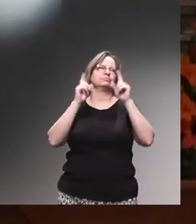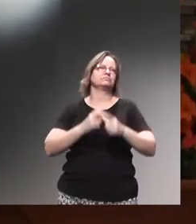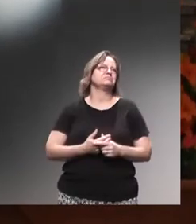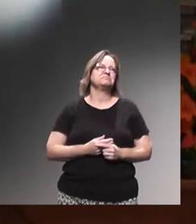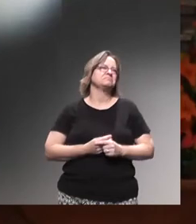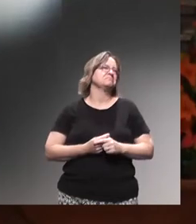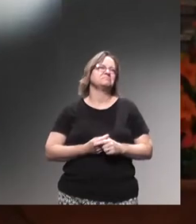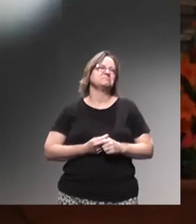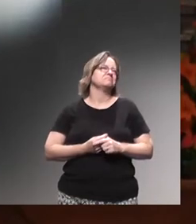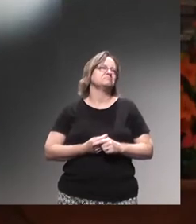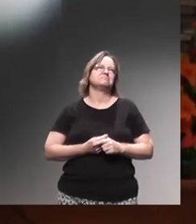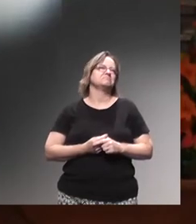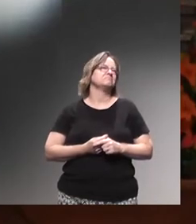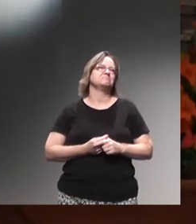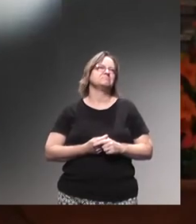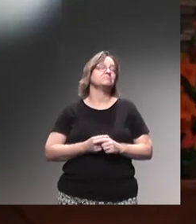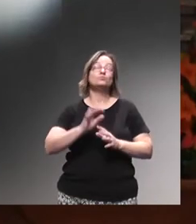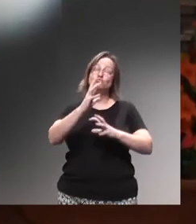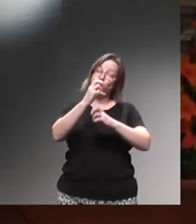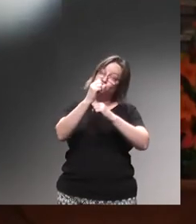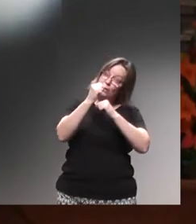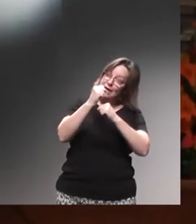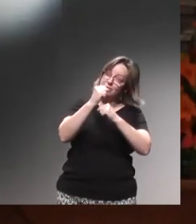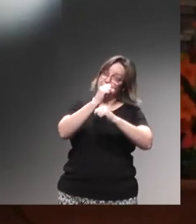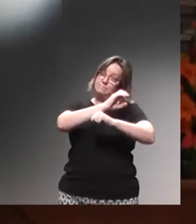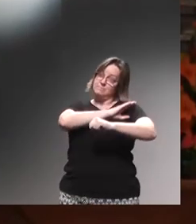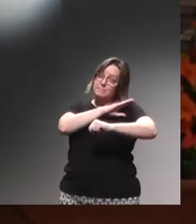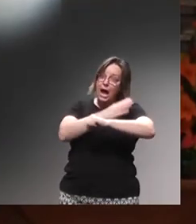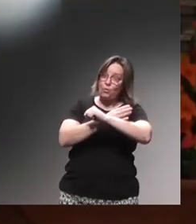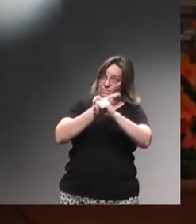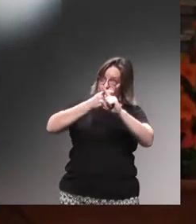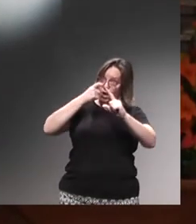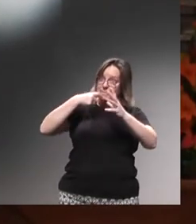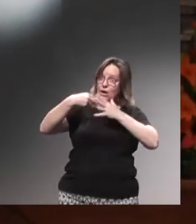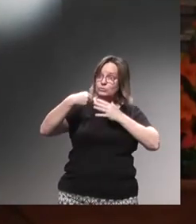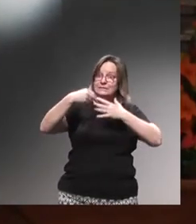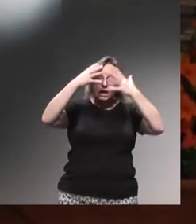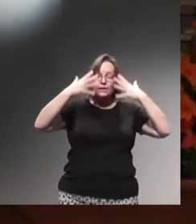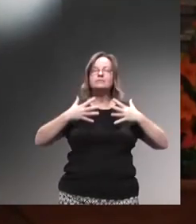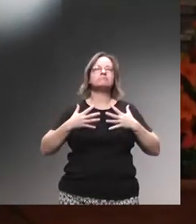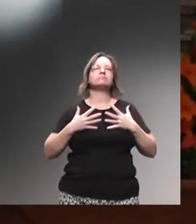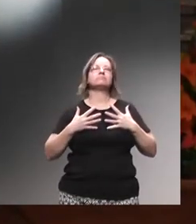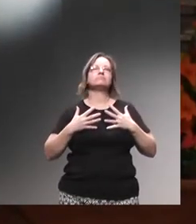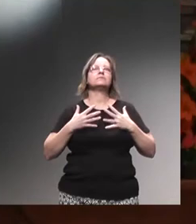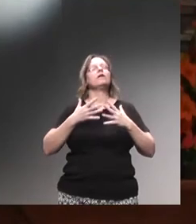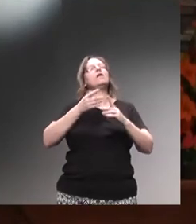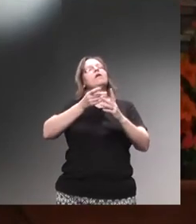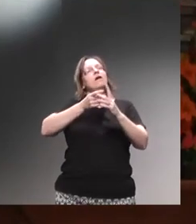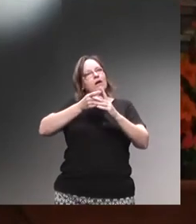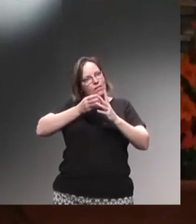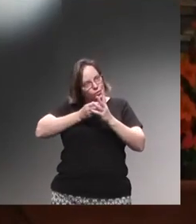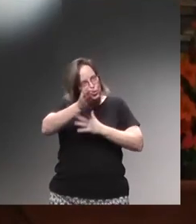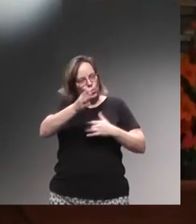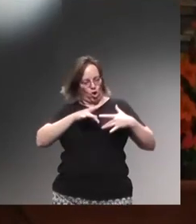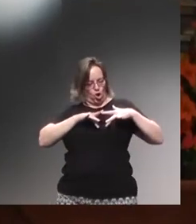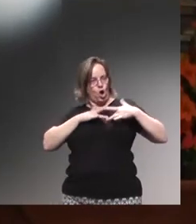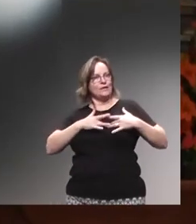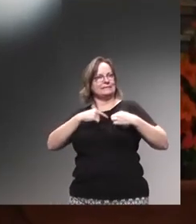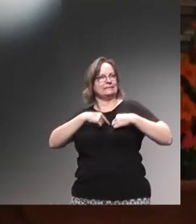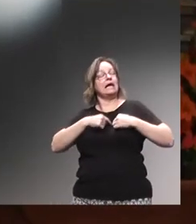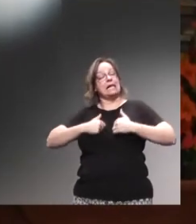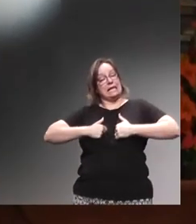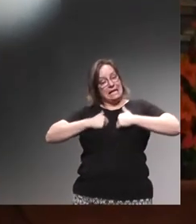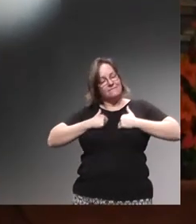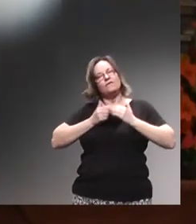Because this true strength and power comes from living life through our heart. Now,